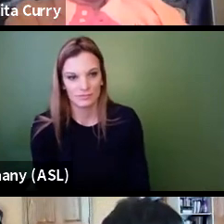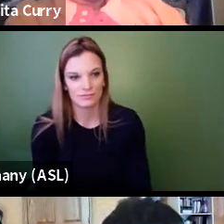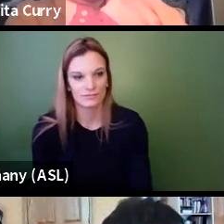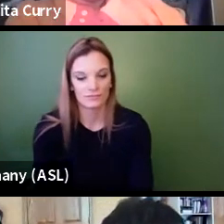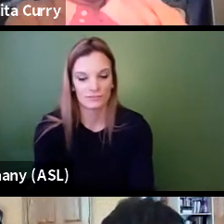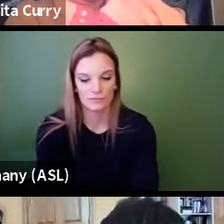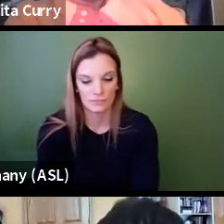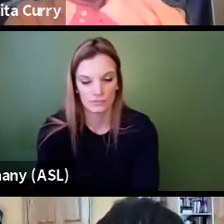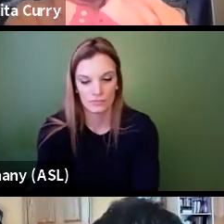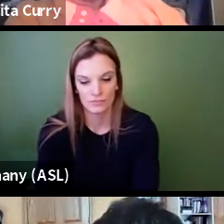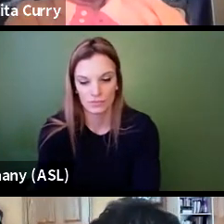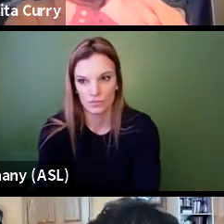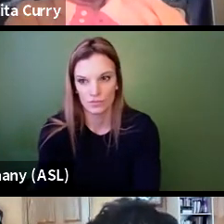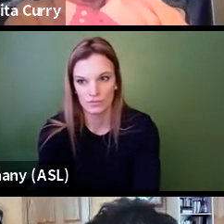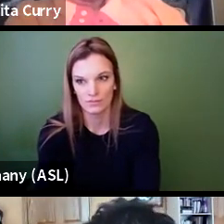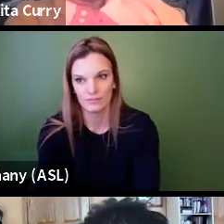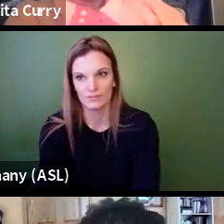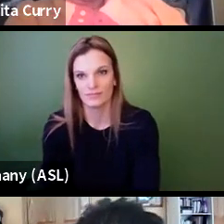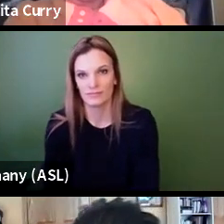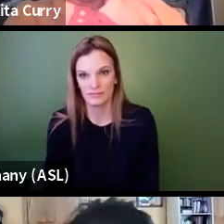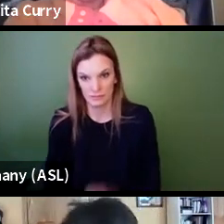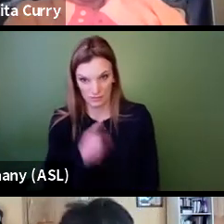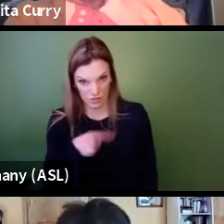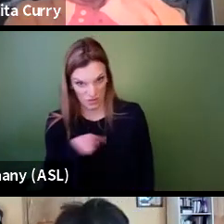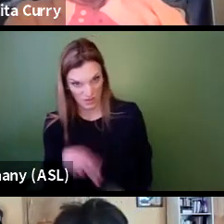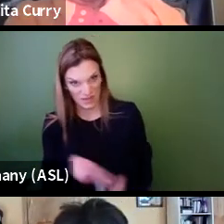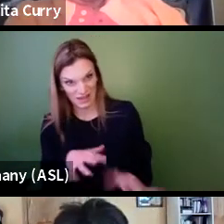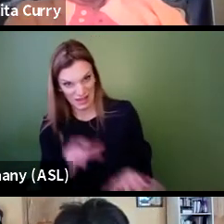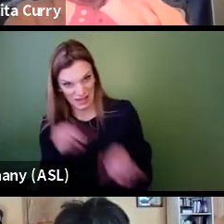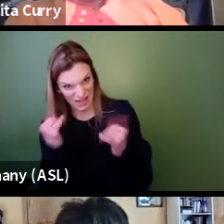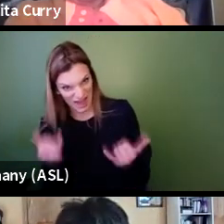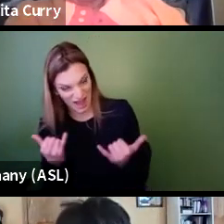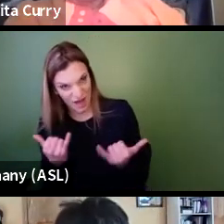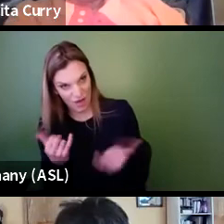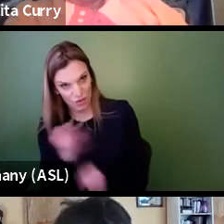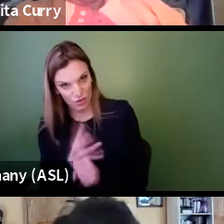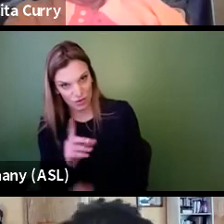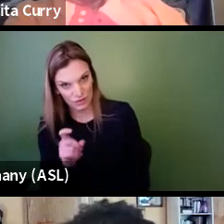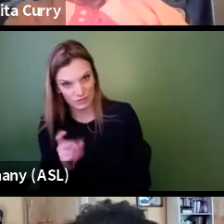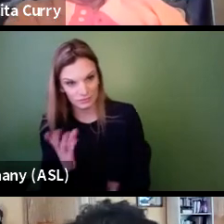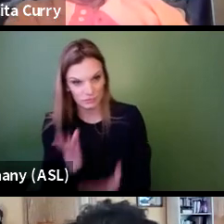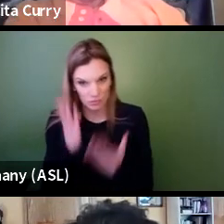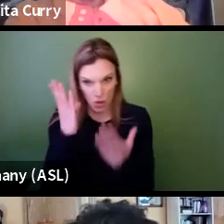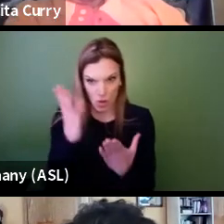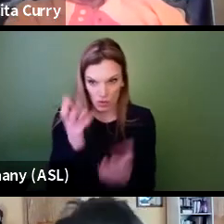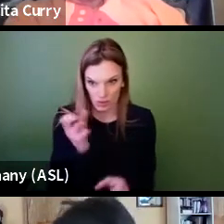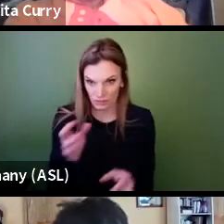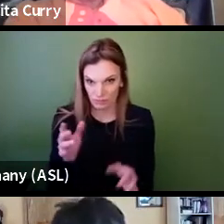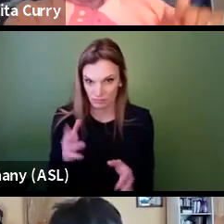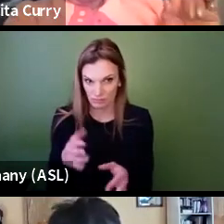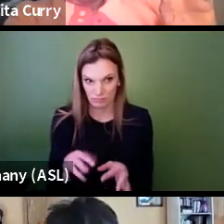May I make a motion that we adjourn early now? Okay, motion made to adjourn,